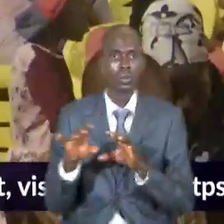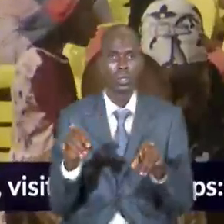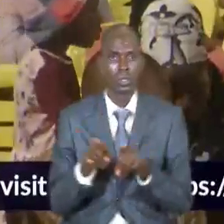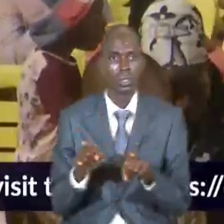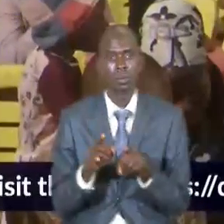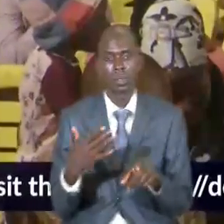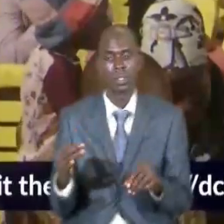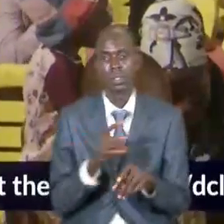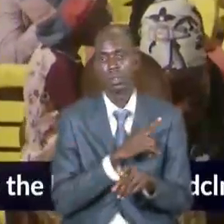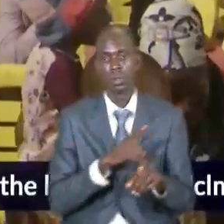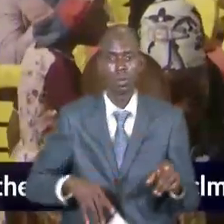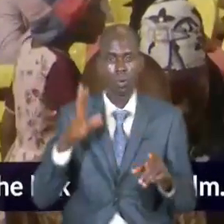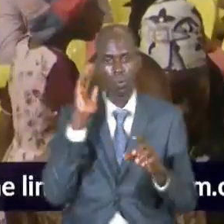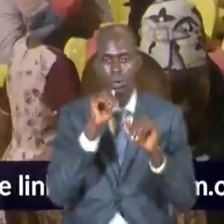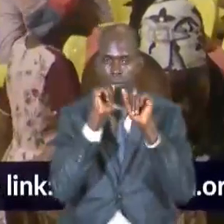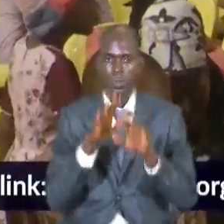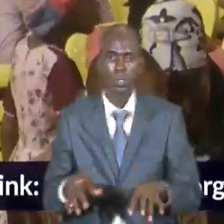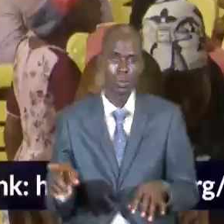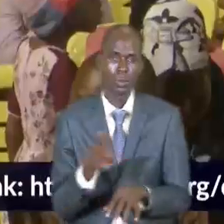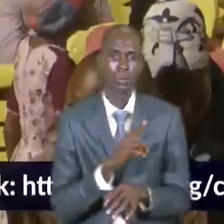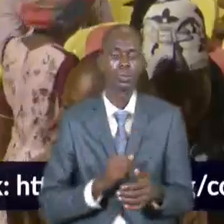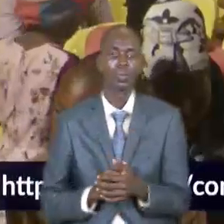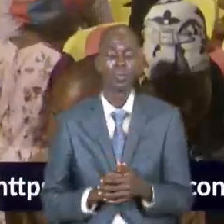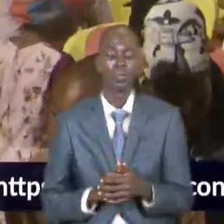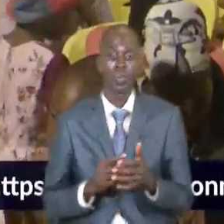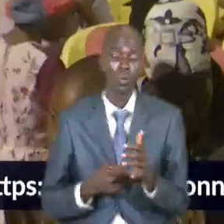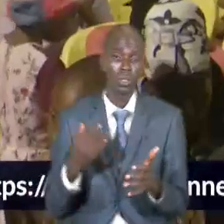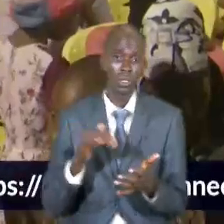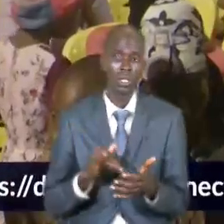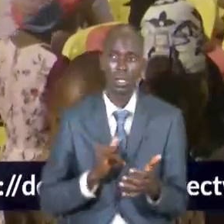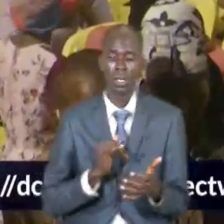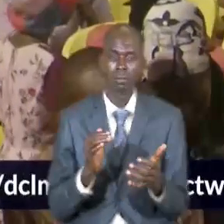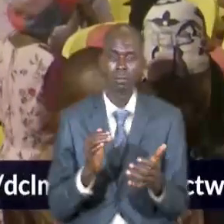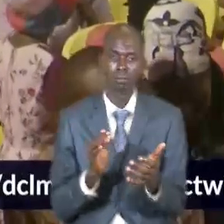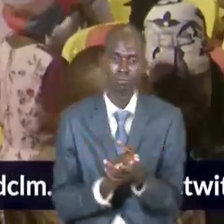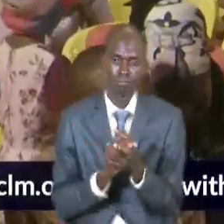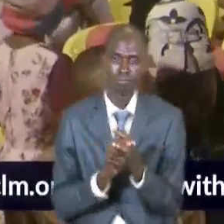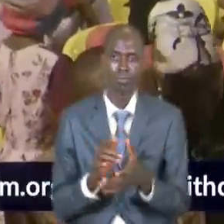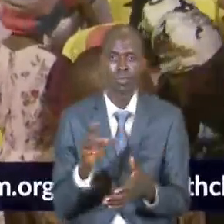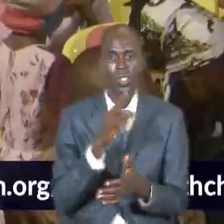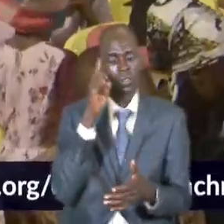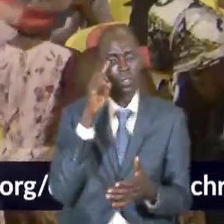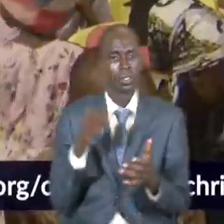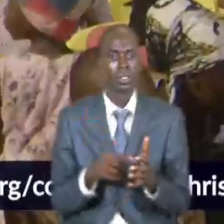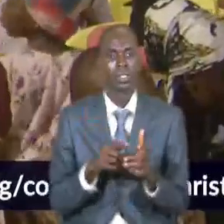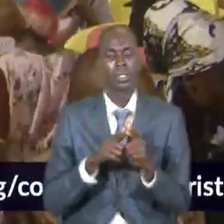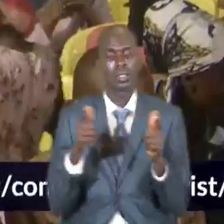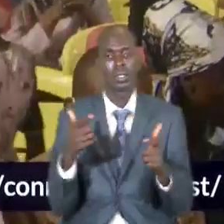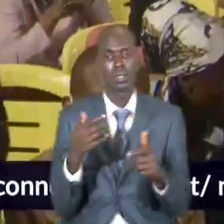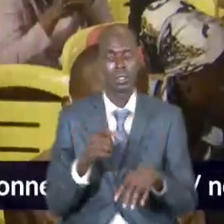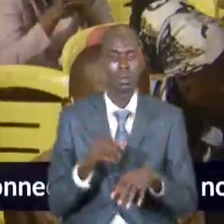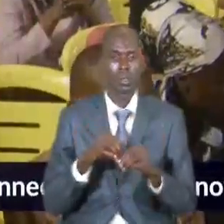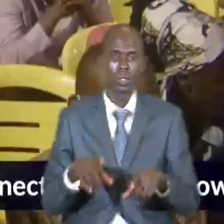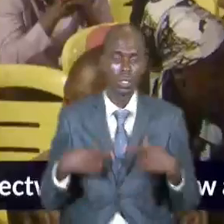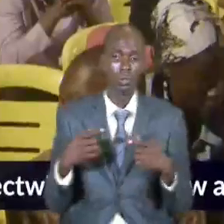Once again, I congratulate you for this glorious moment in your life. Don't forget, the man of